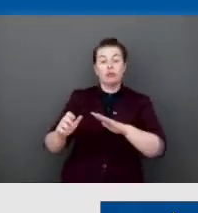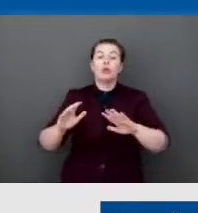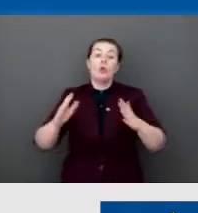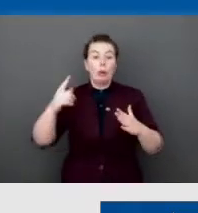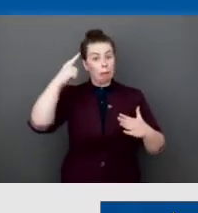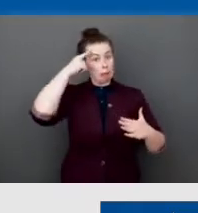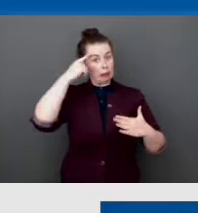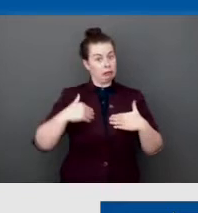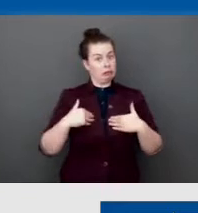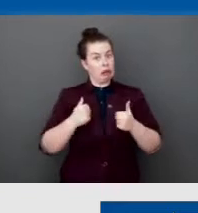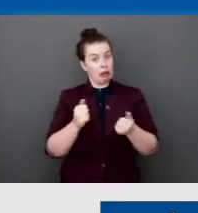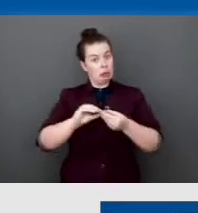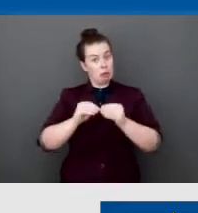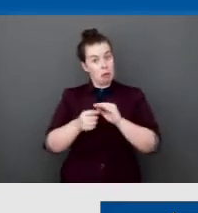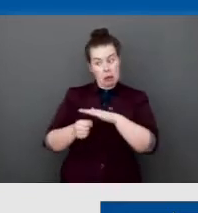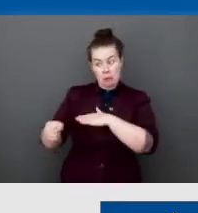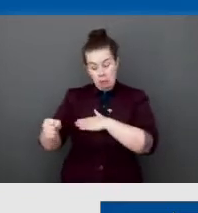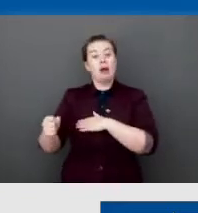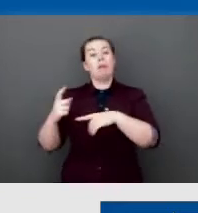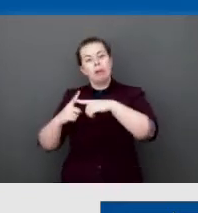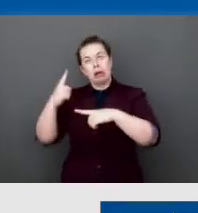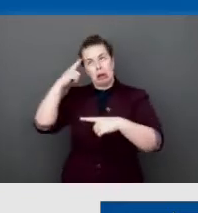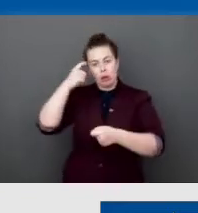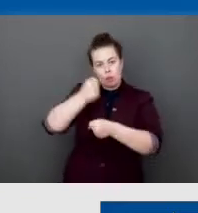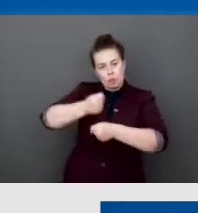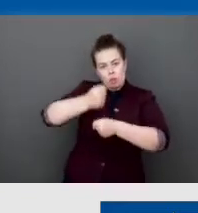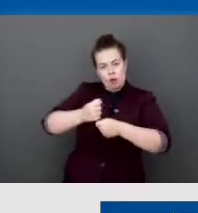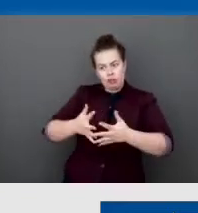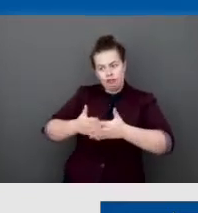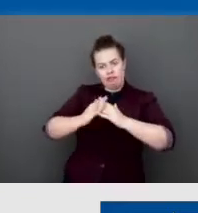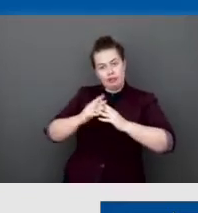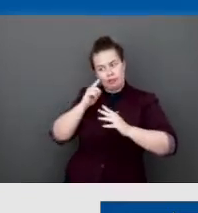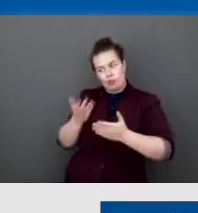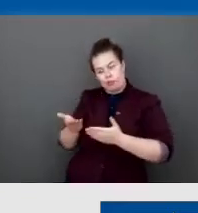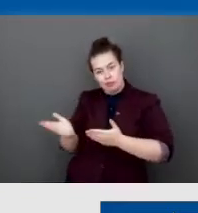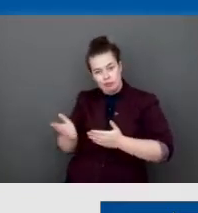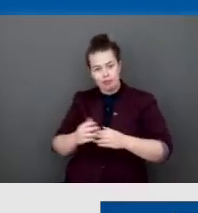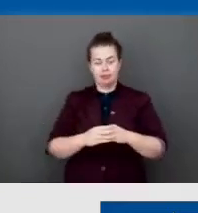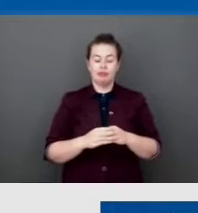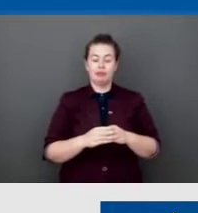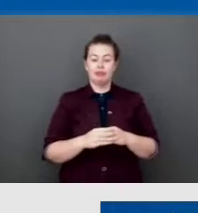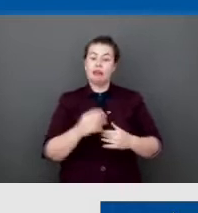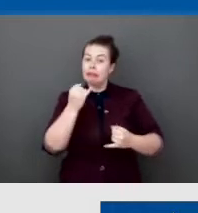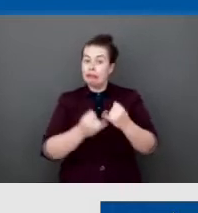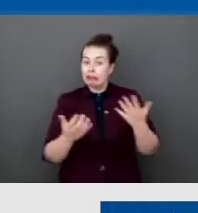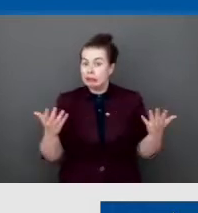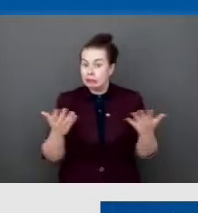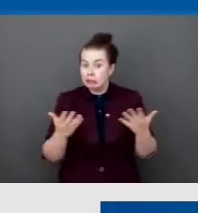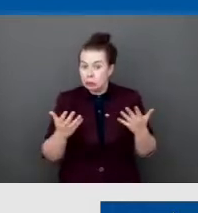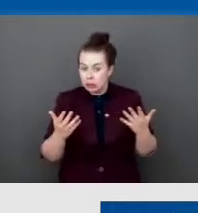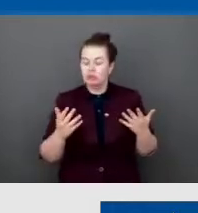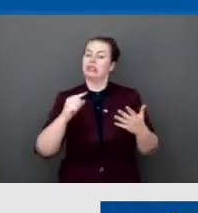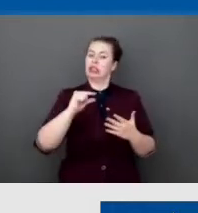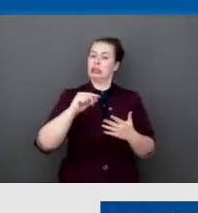Employment Center. Last but not least, the primary healthcare units and general practitioners in urban and